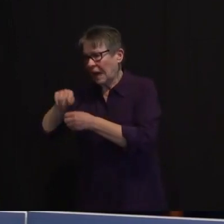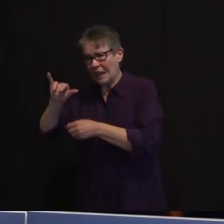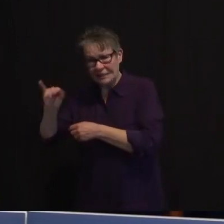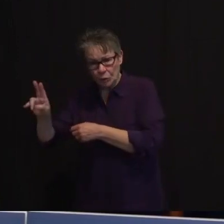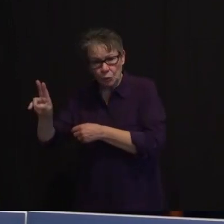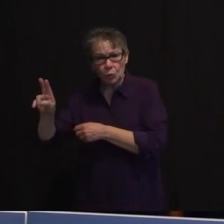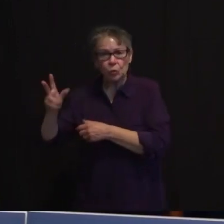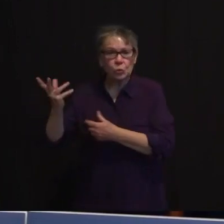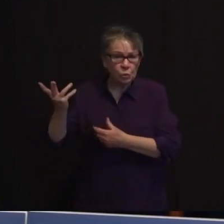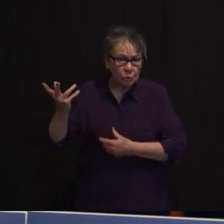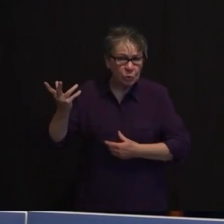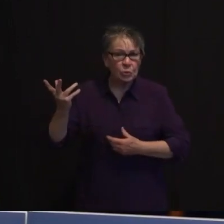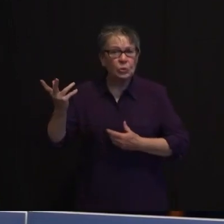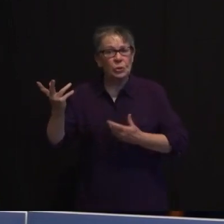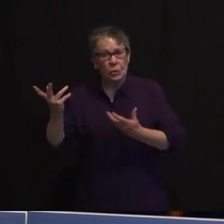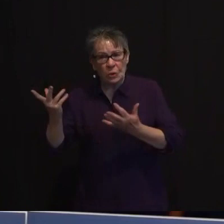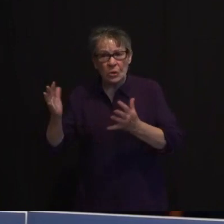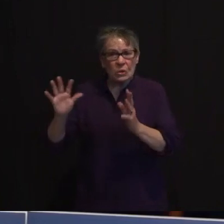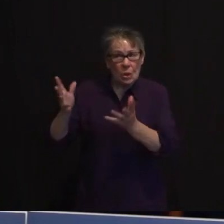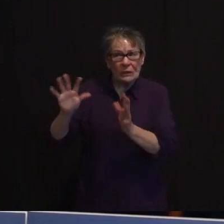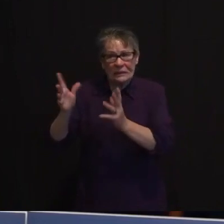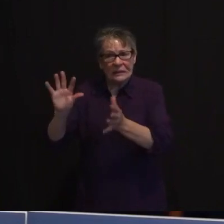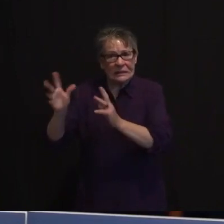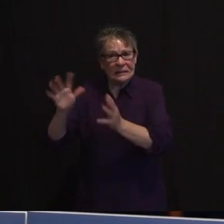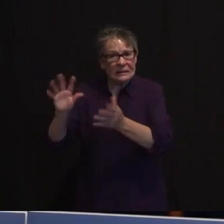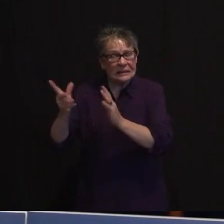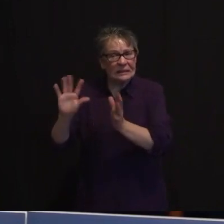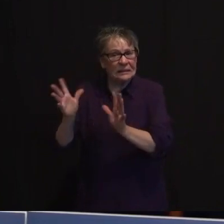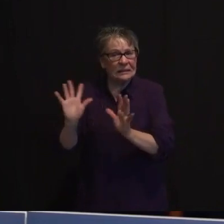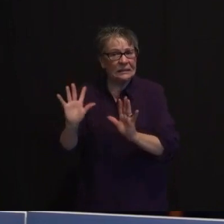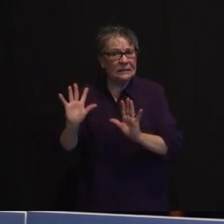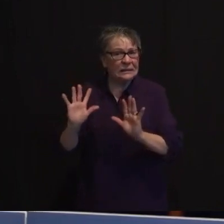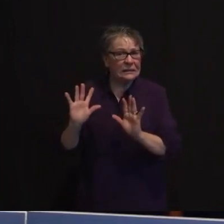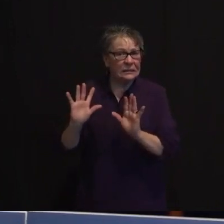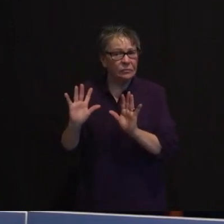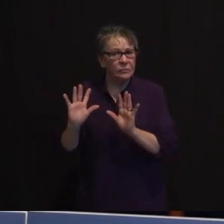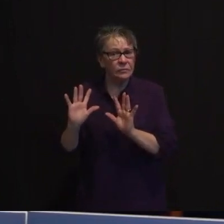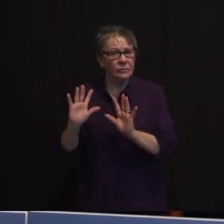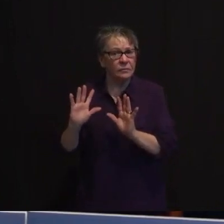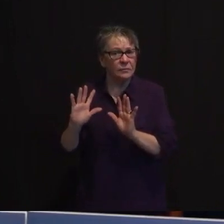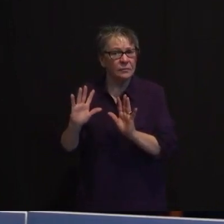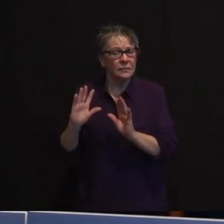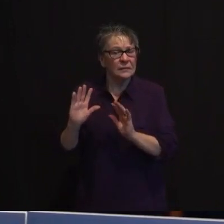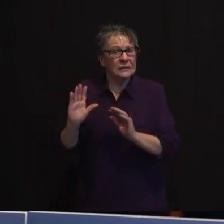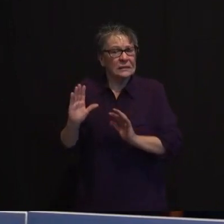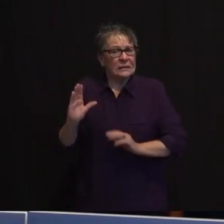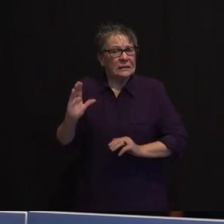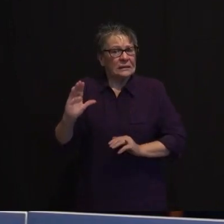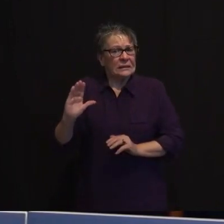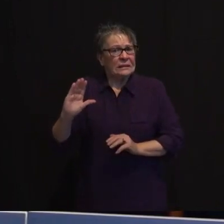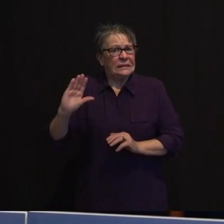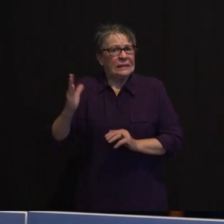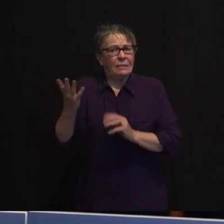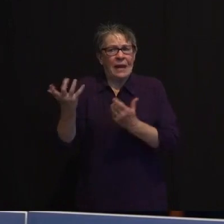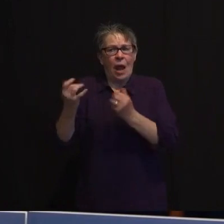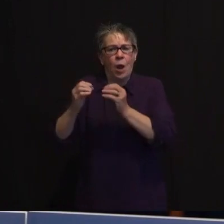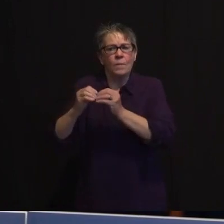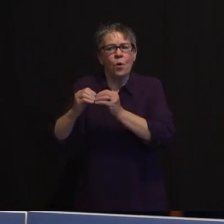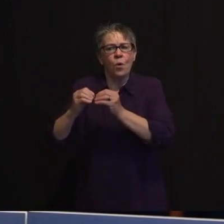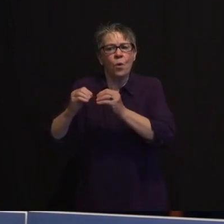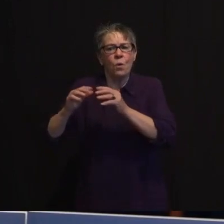that things seemed calmer. It may be that culturally, the resilience of the